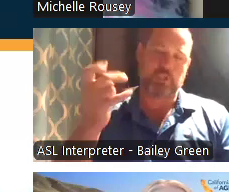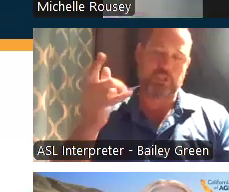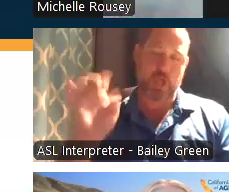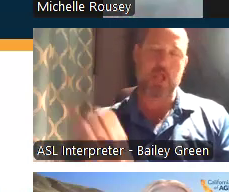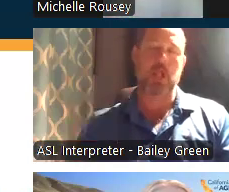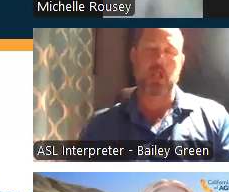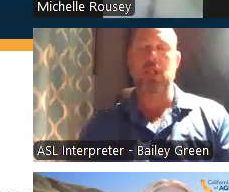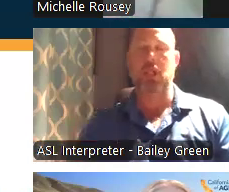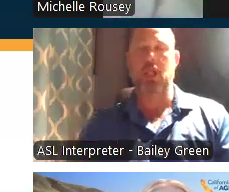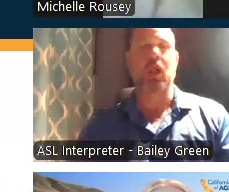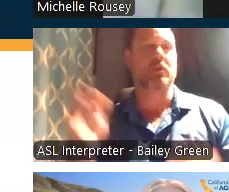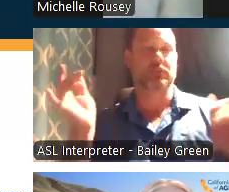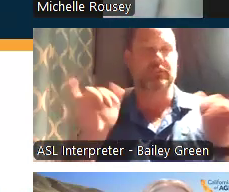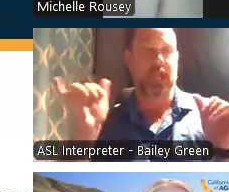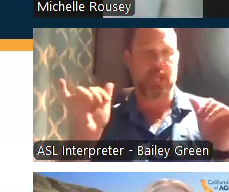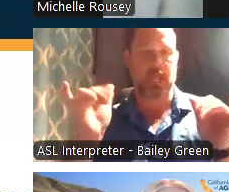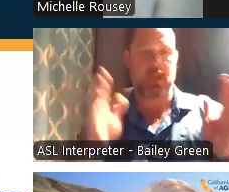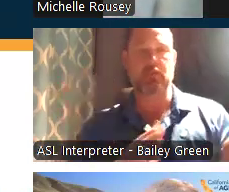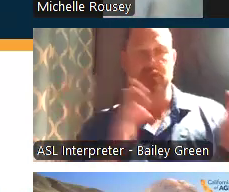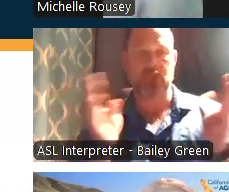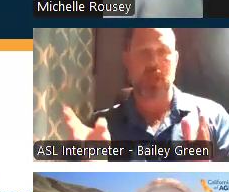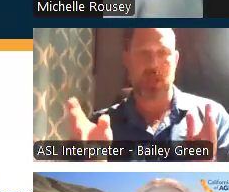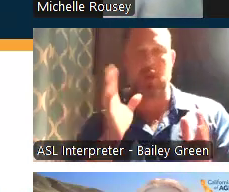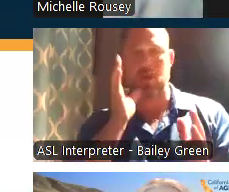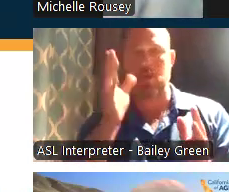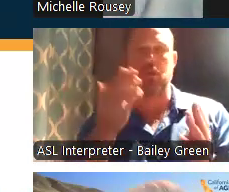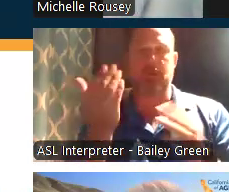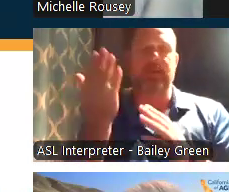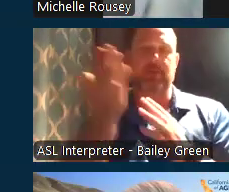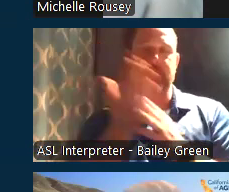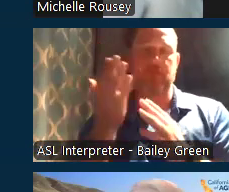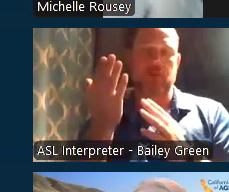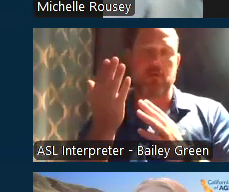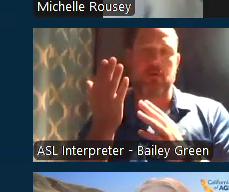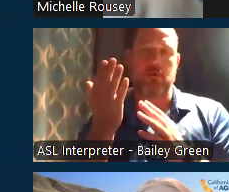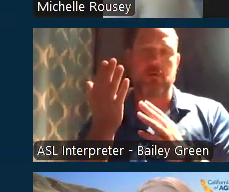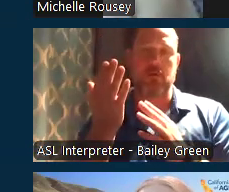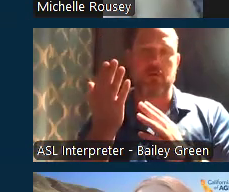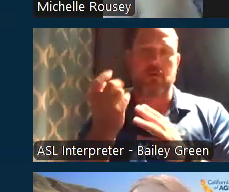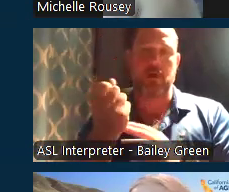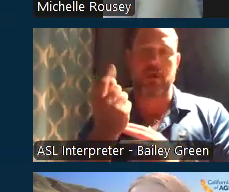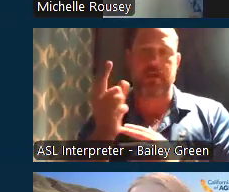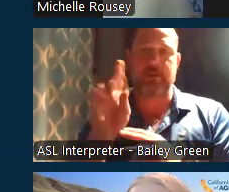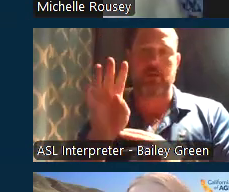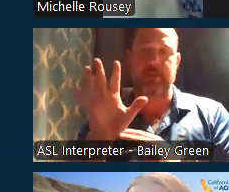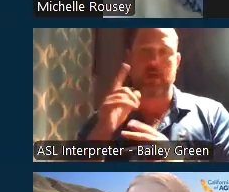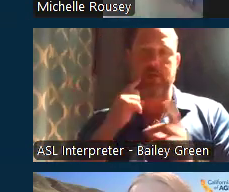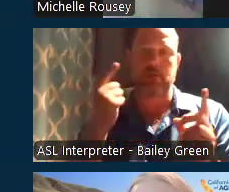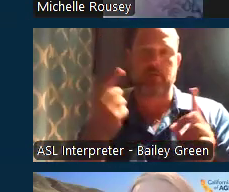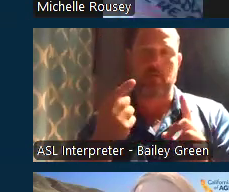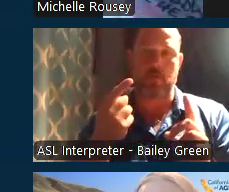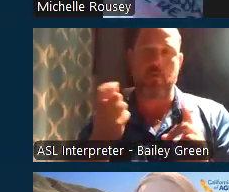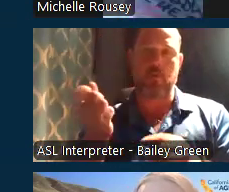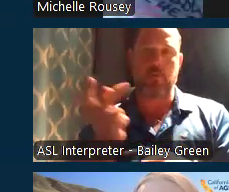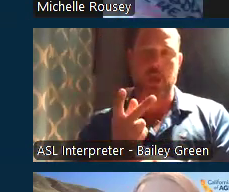All right, same thing. If we can advance to the next slide, we are going to take a 15-minute break. 11:45 is our goal to come